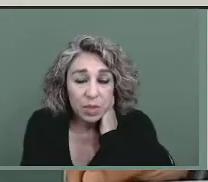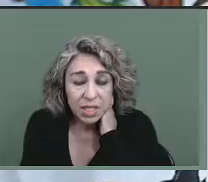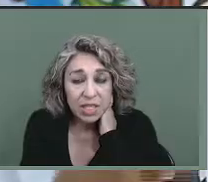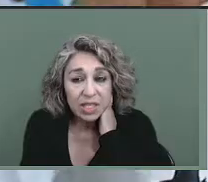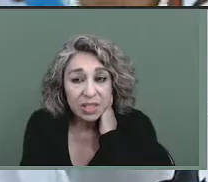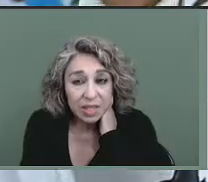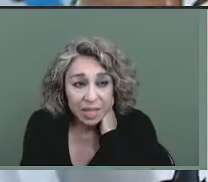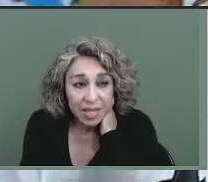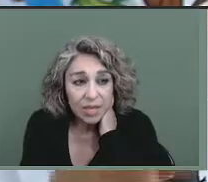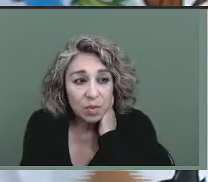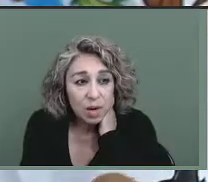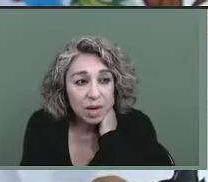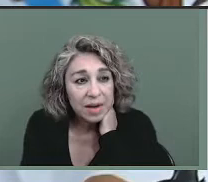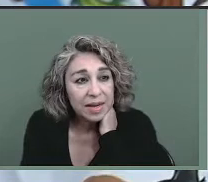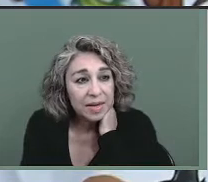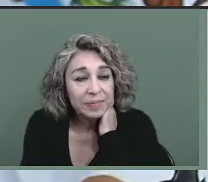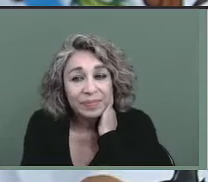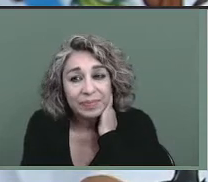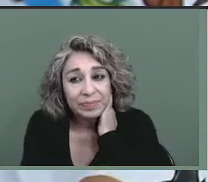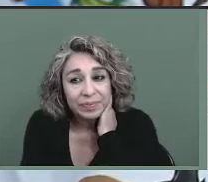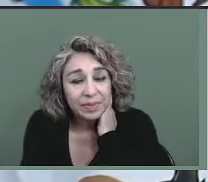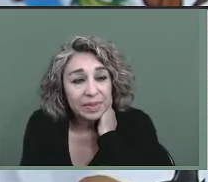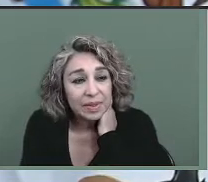because we still need to work on it.